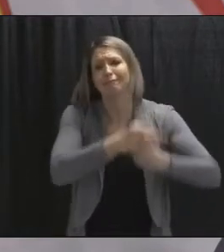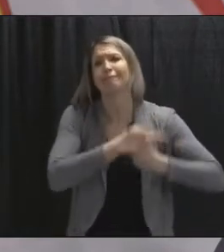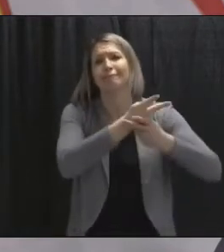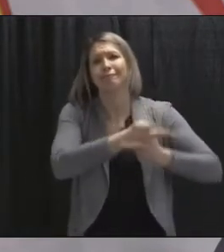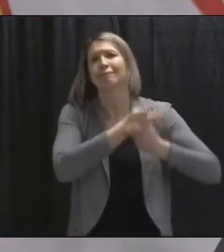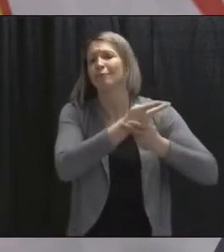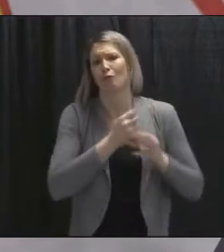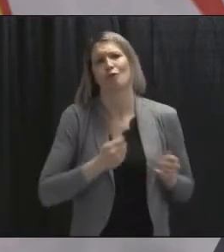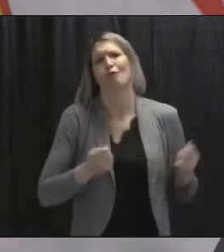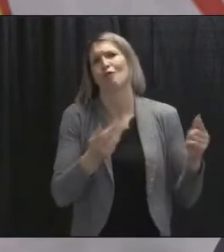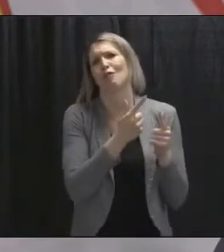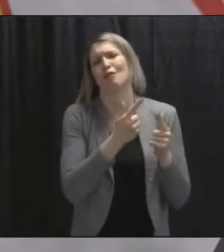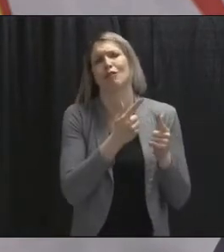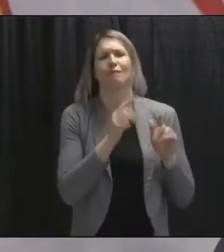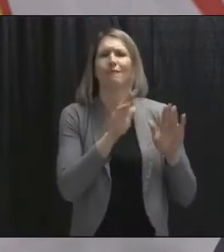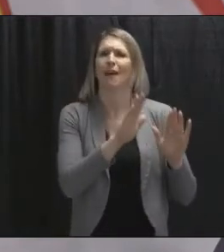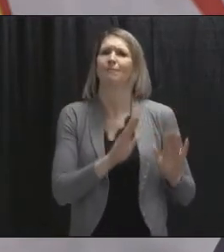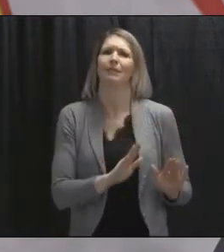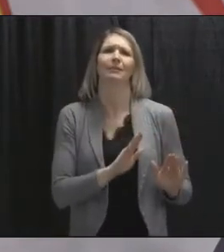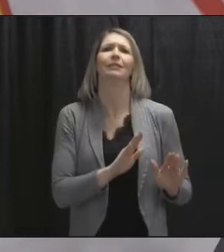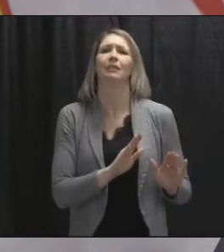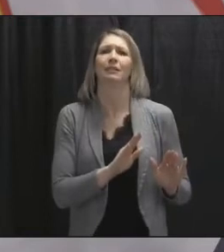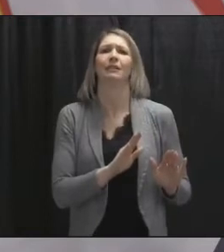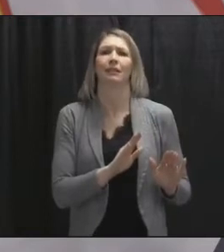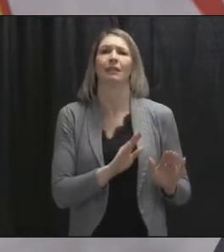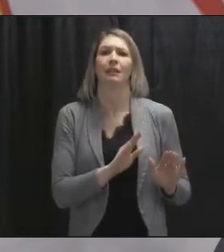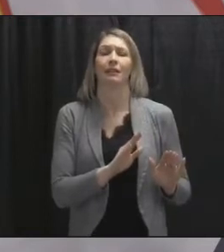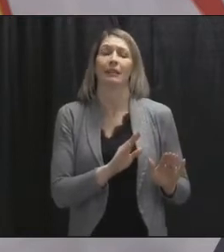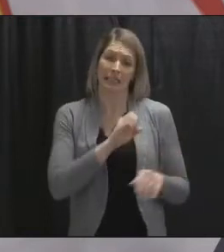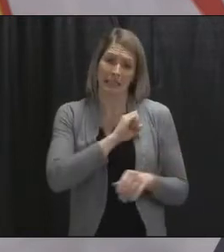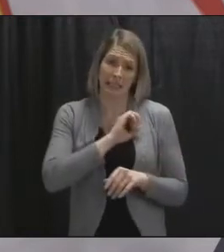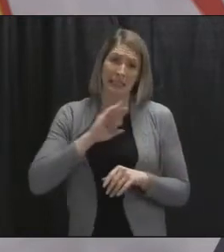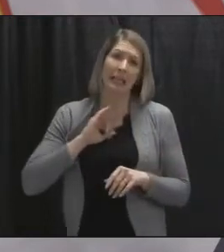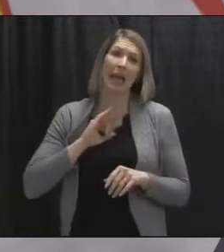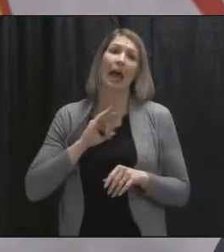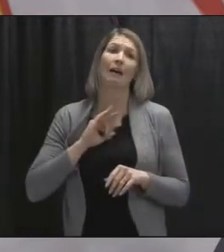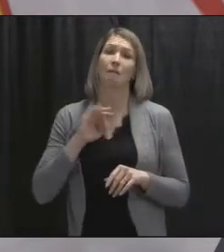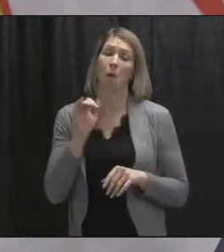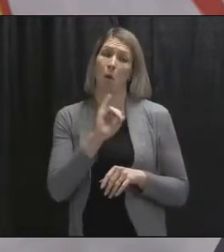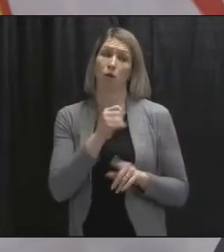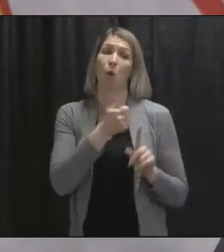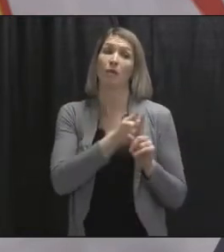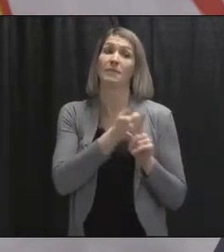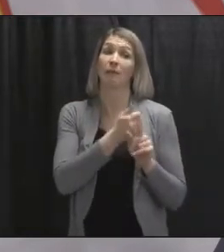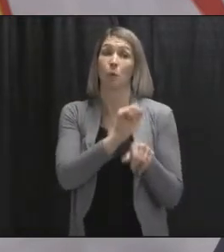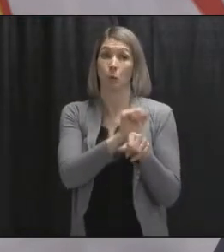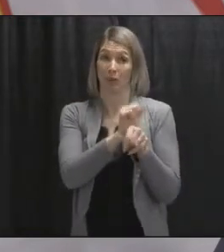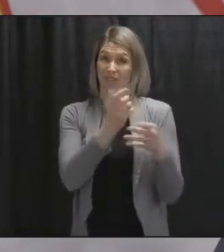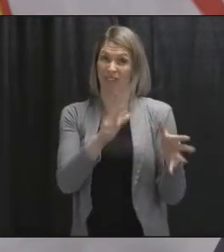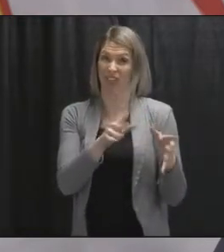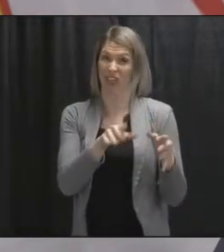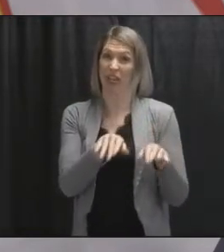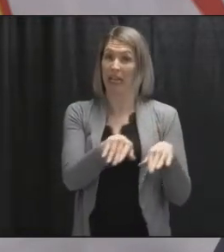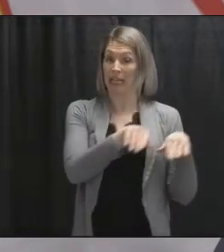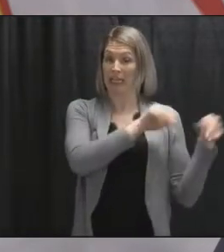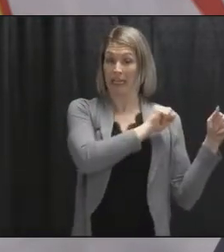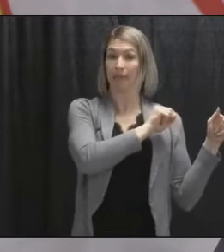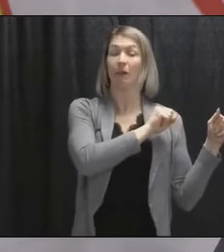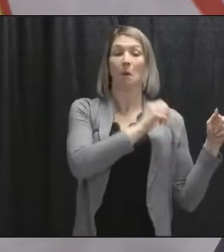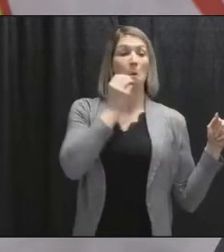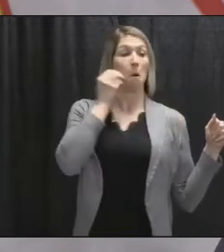residents safe. For those staff members practicing safe physical distancing outside of their homes, outside